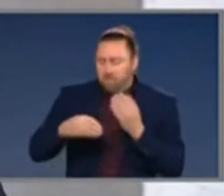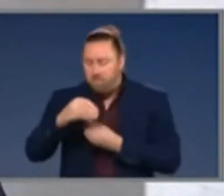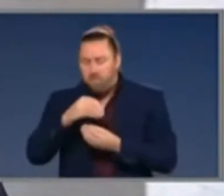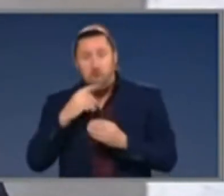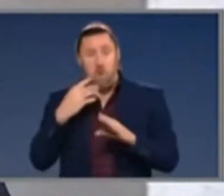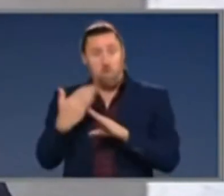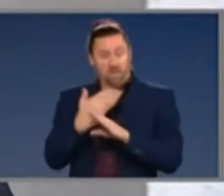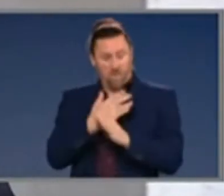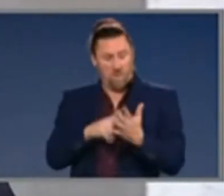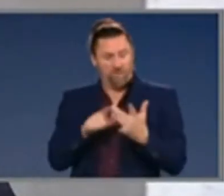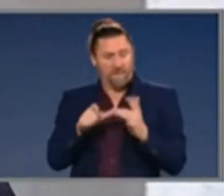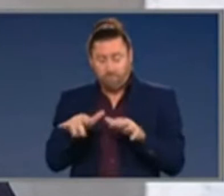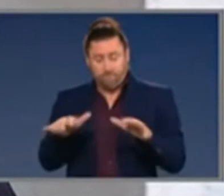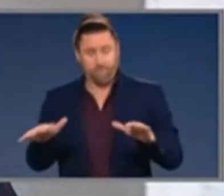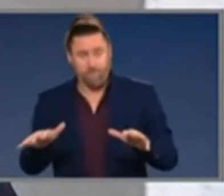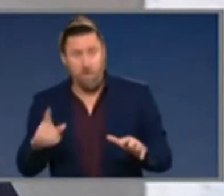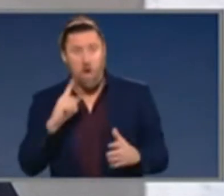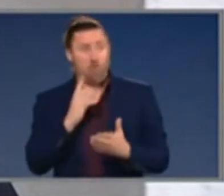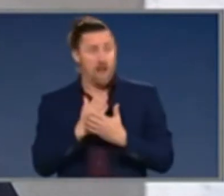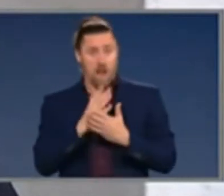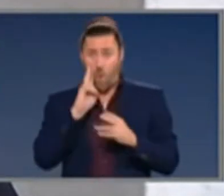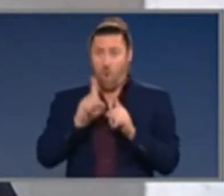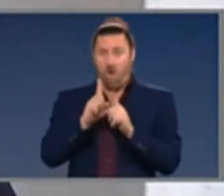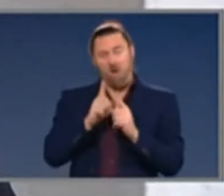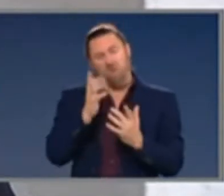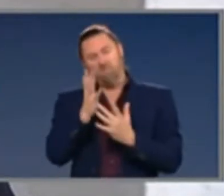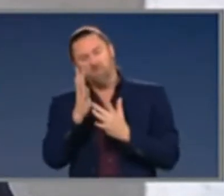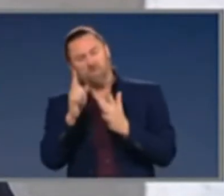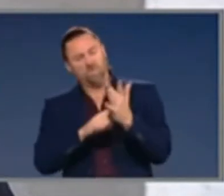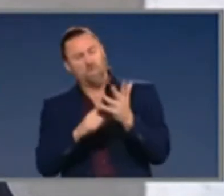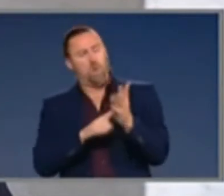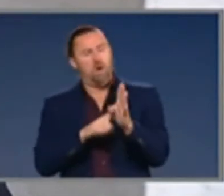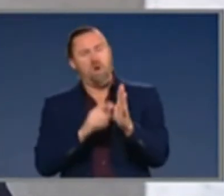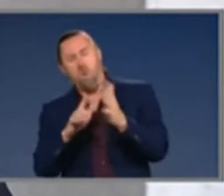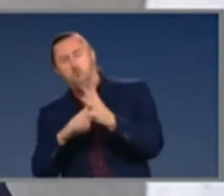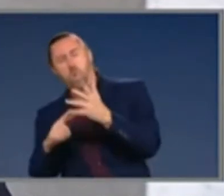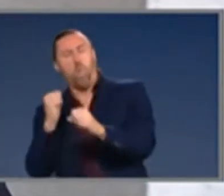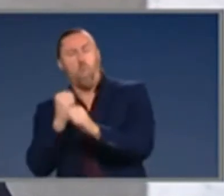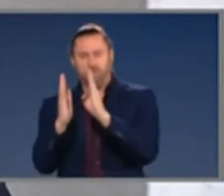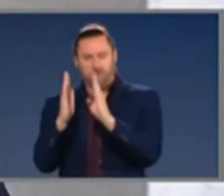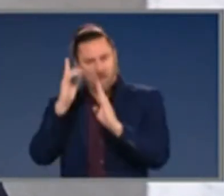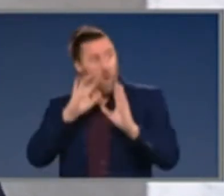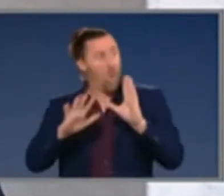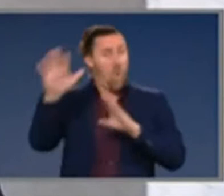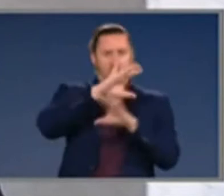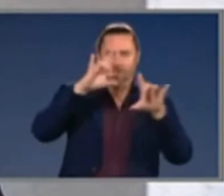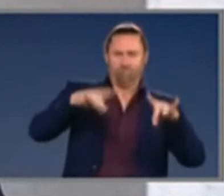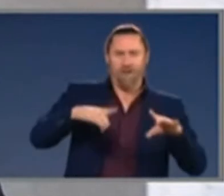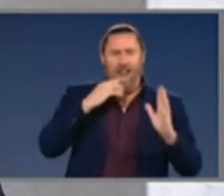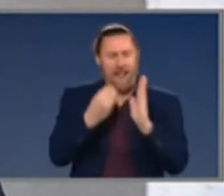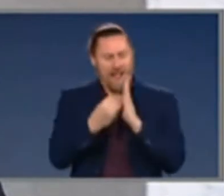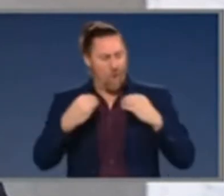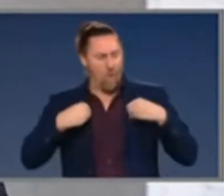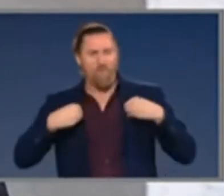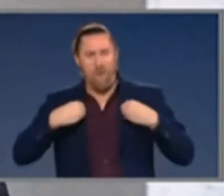on track to reopen a large amount of the domestic economy by now, mid to late July. Can you even estimate or guess when we might reach